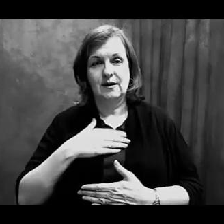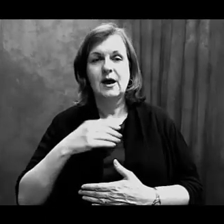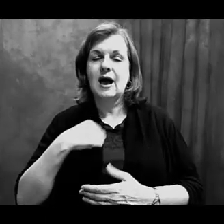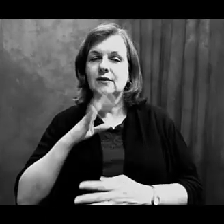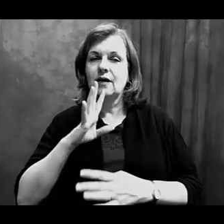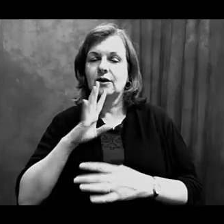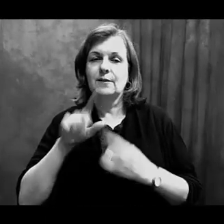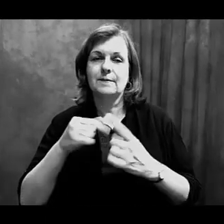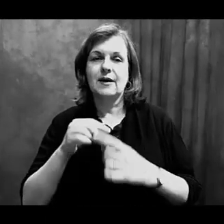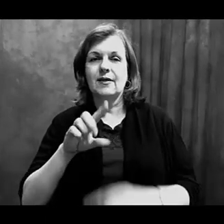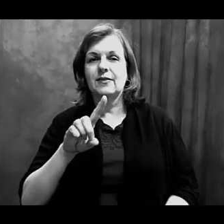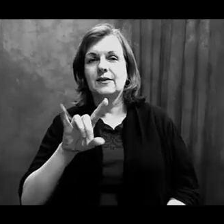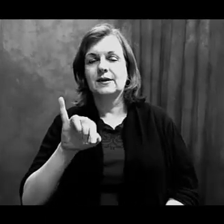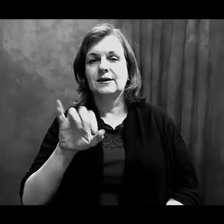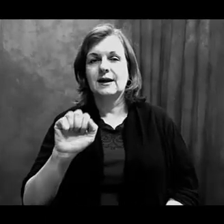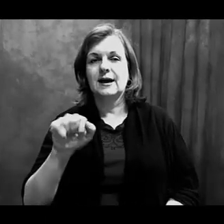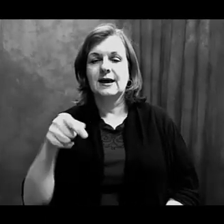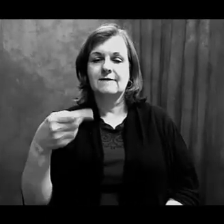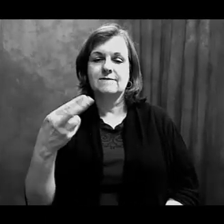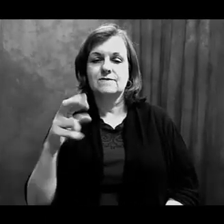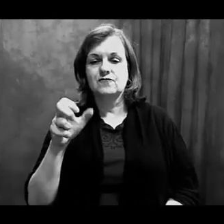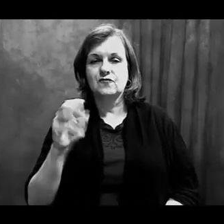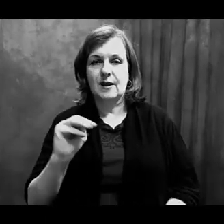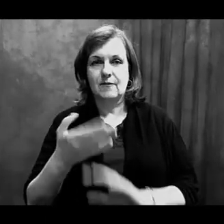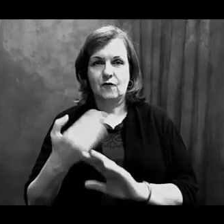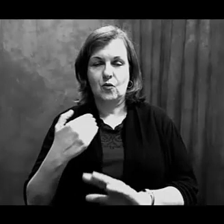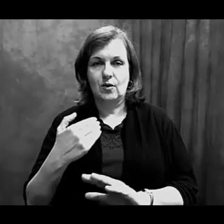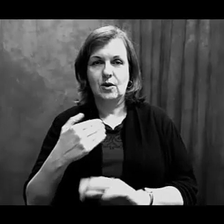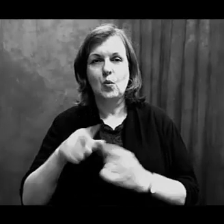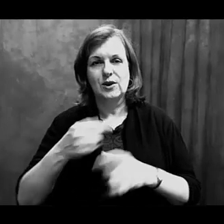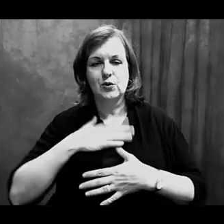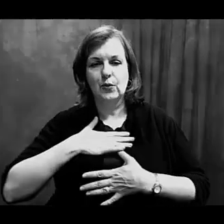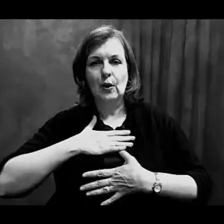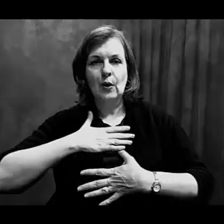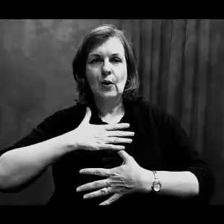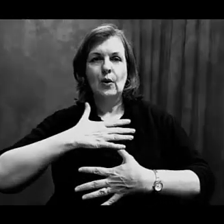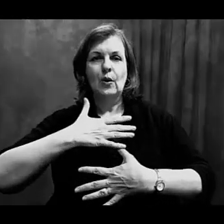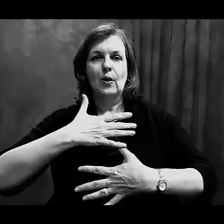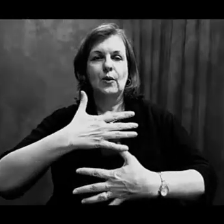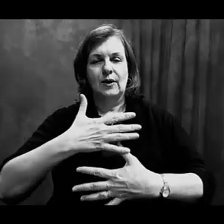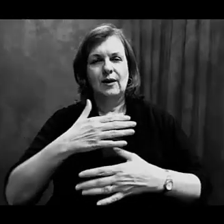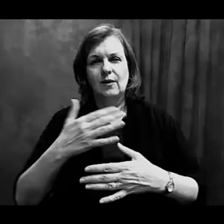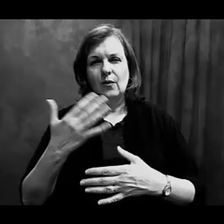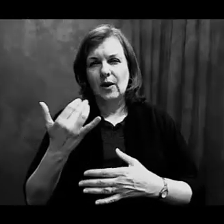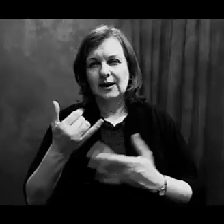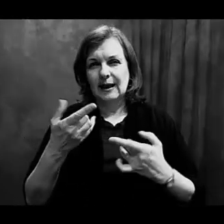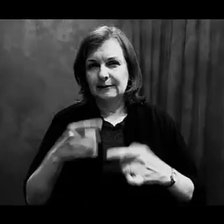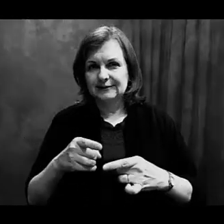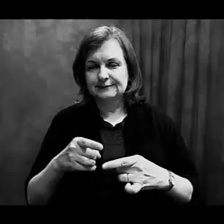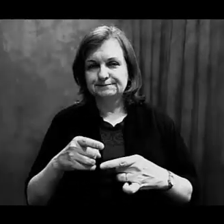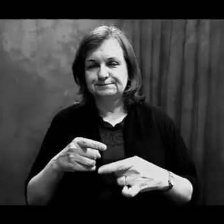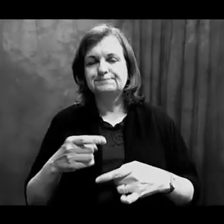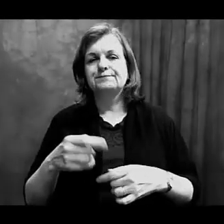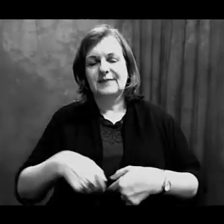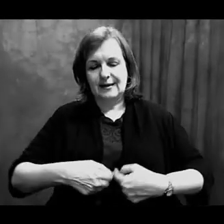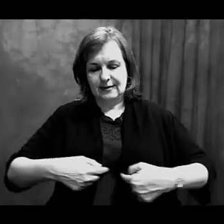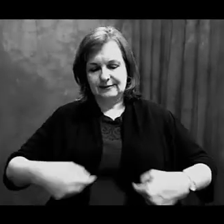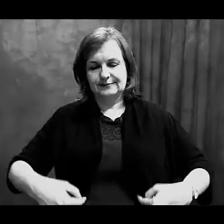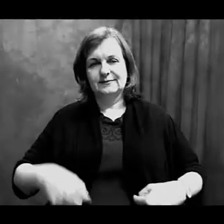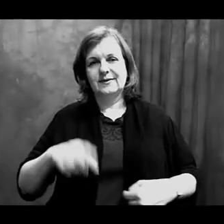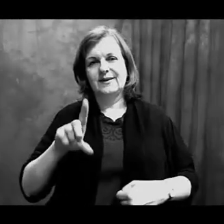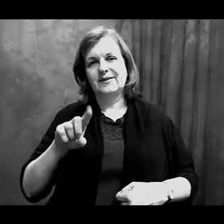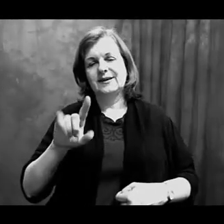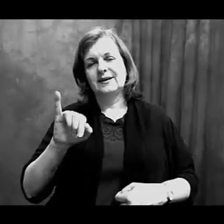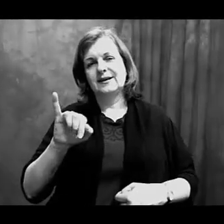our diaphragm. So inhalation, or the actual breathing in of air, occurs when your diaphragm